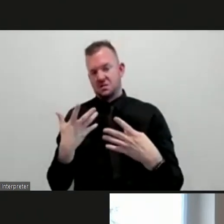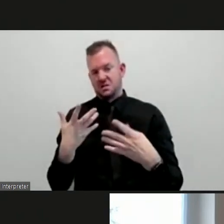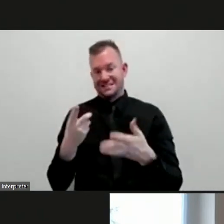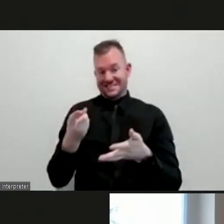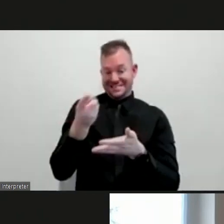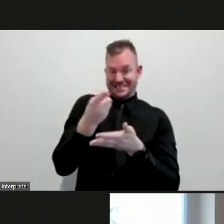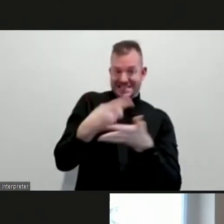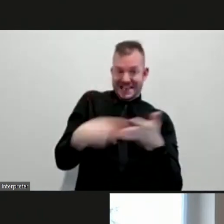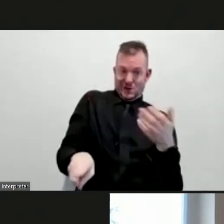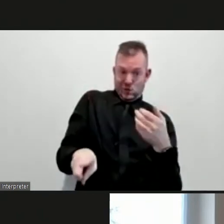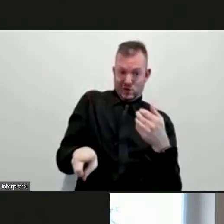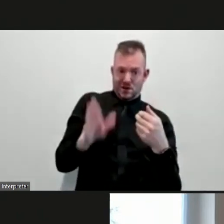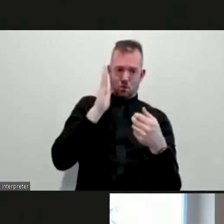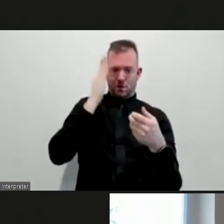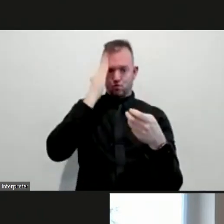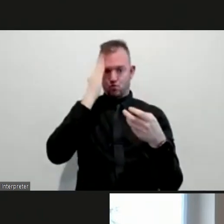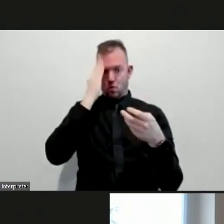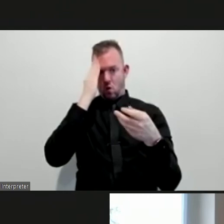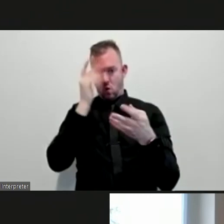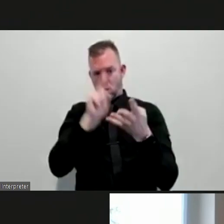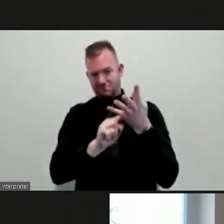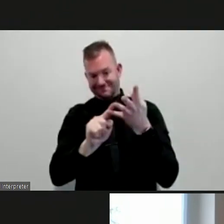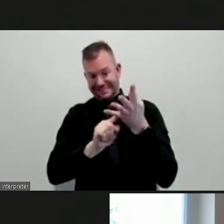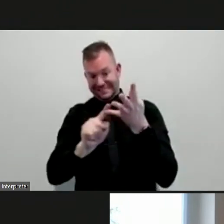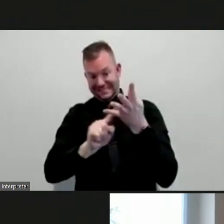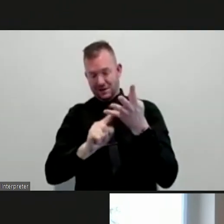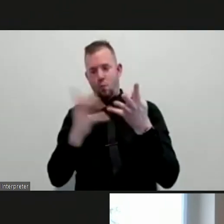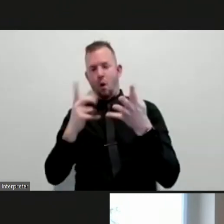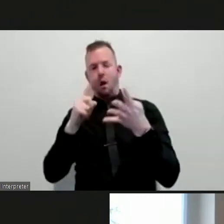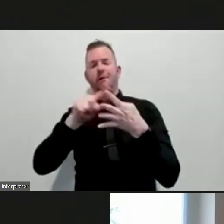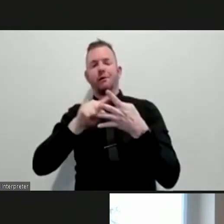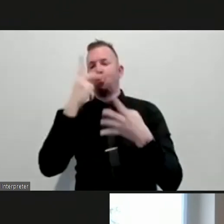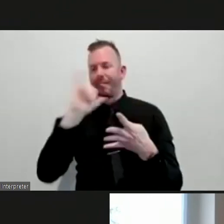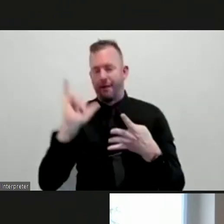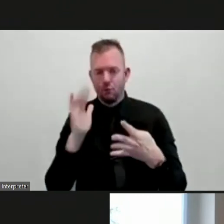Sure. All right, Matt, we'll go to you.